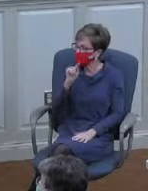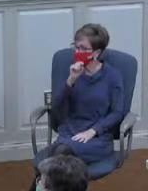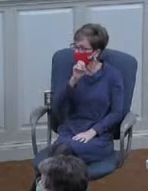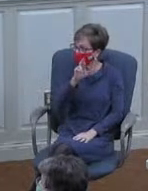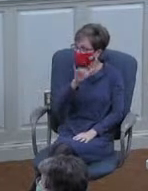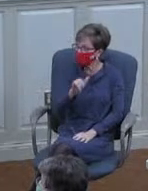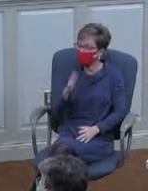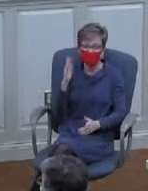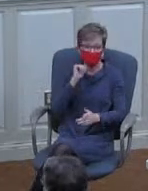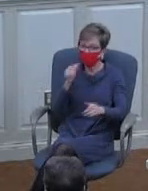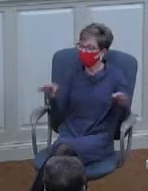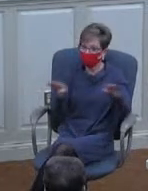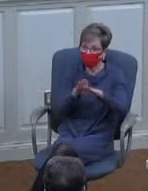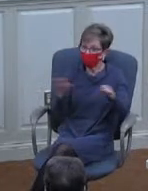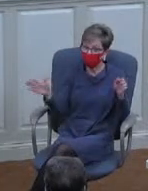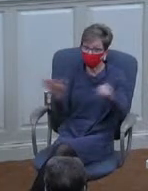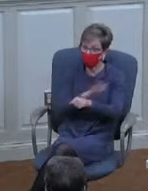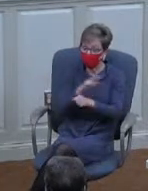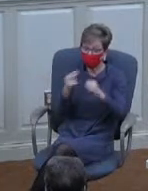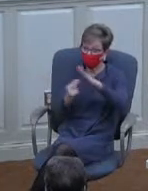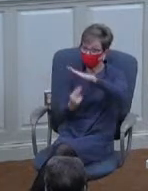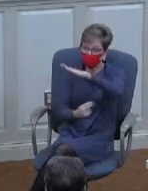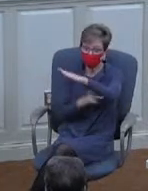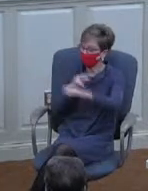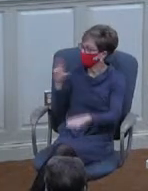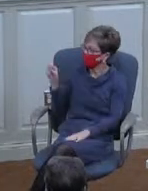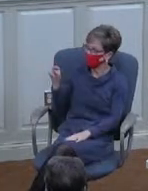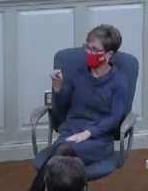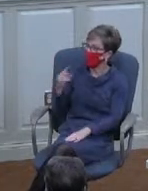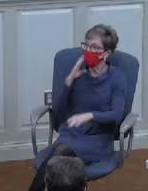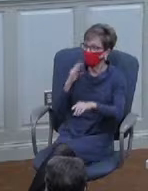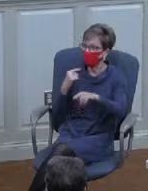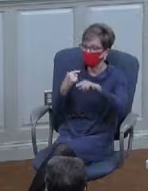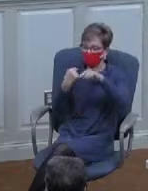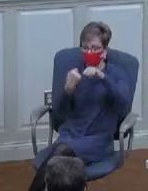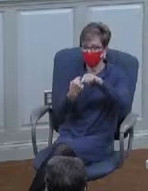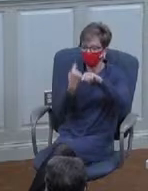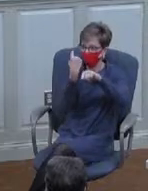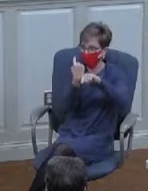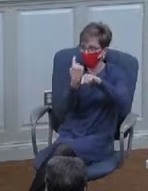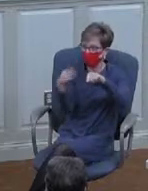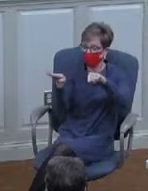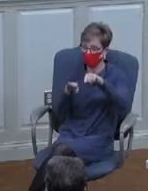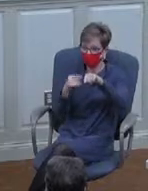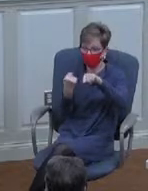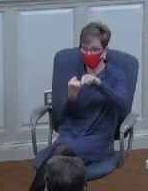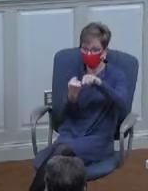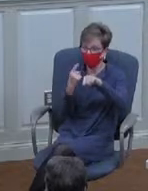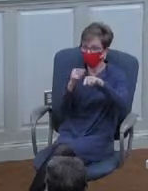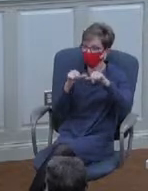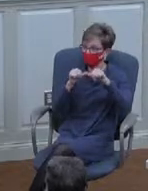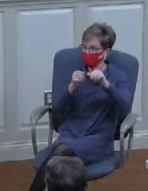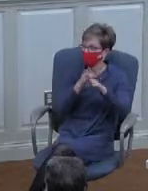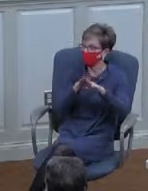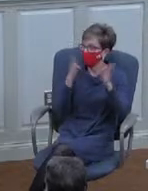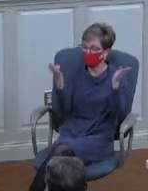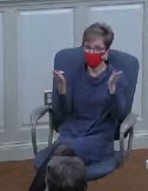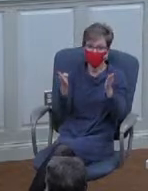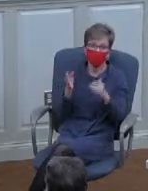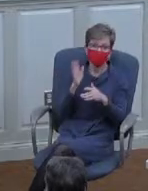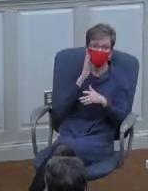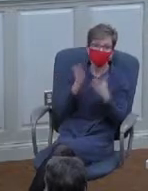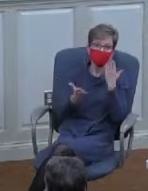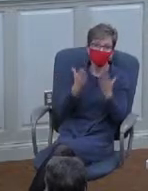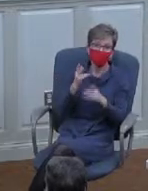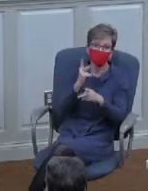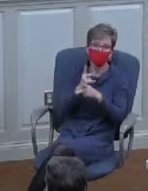close the bridge completely anymore? No. They decided to not do that? Yeah, Okay. they'll just do, again, part width construction. They'll probably